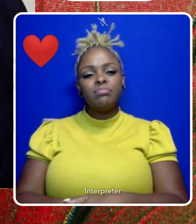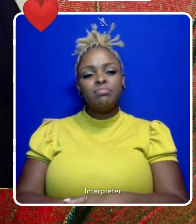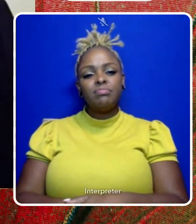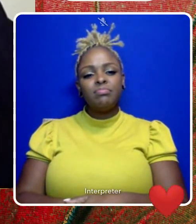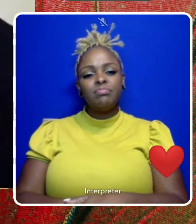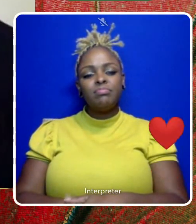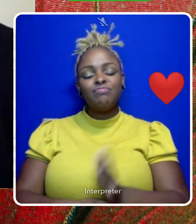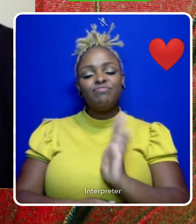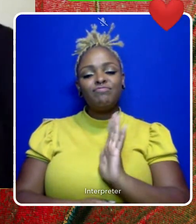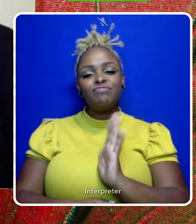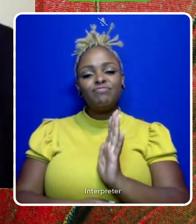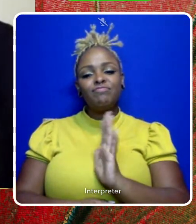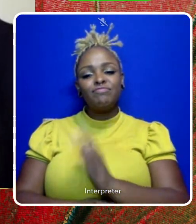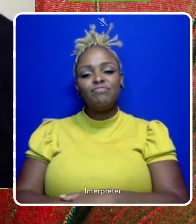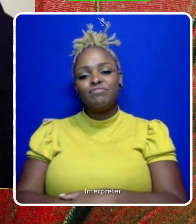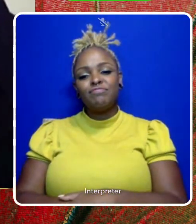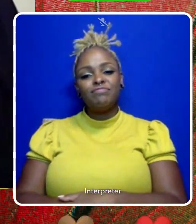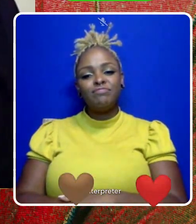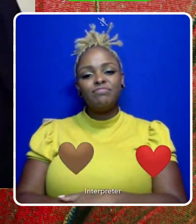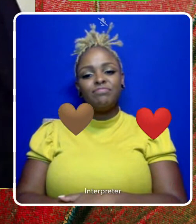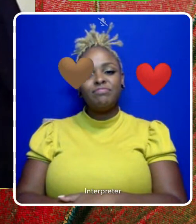Yeah.